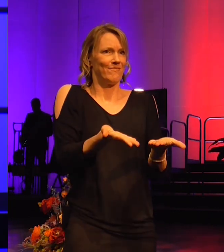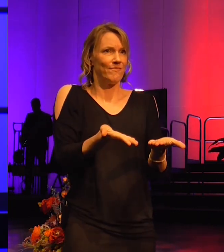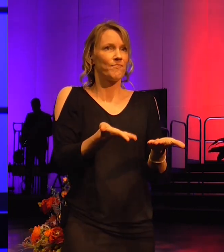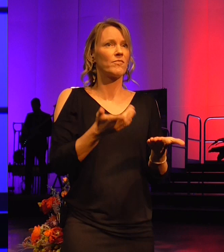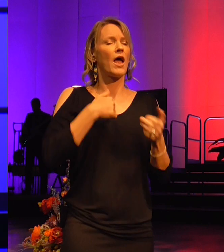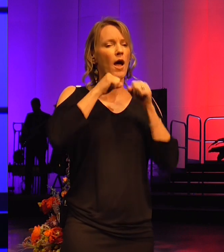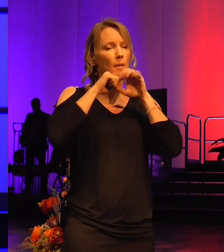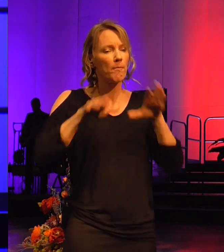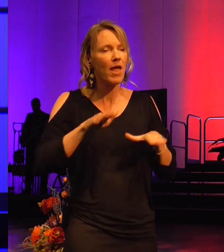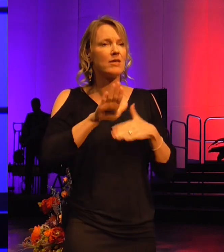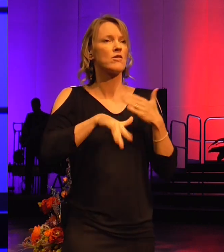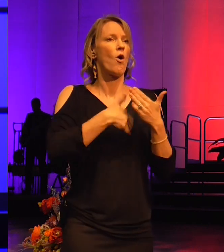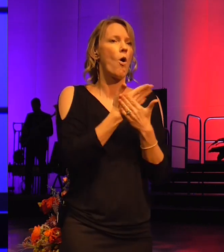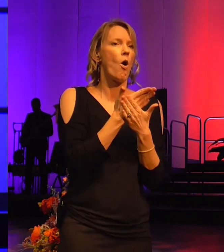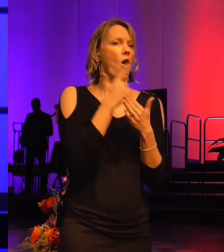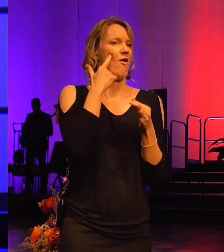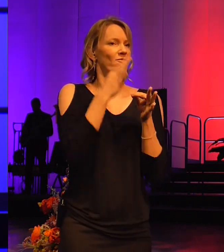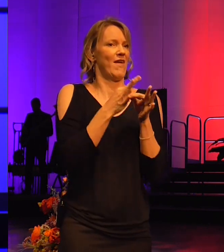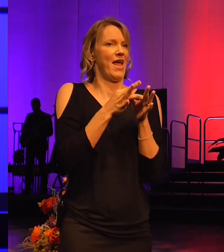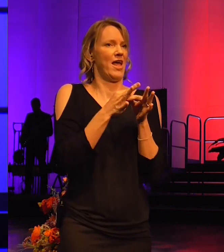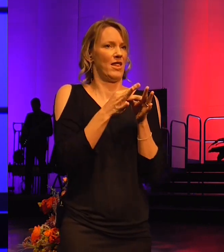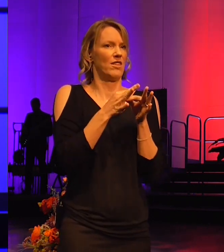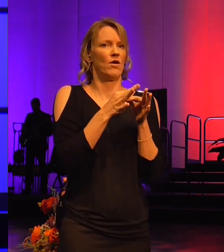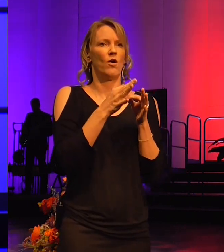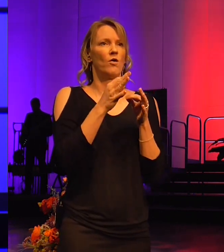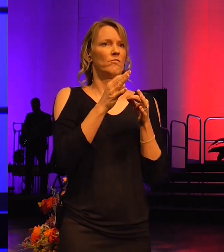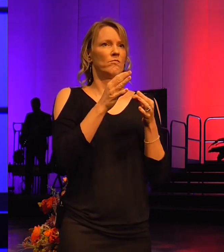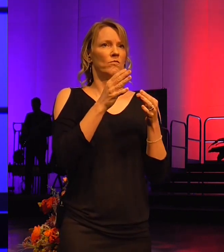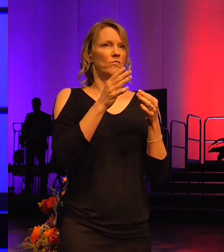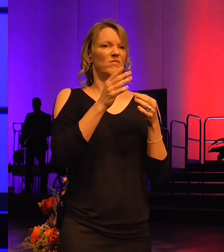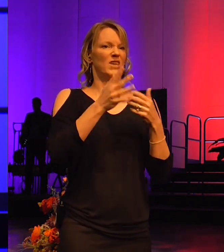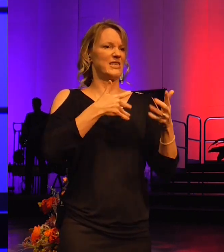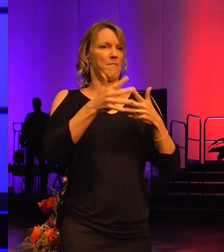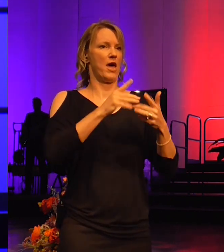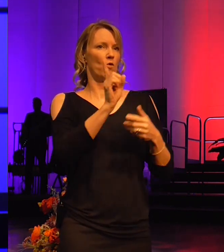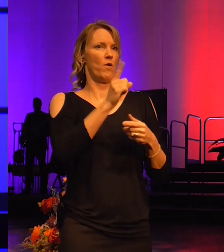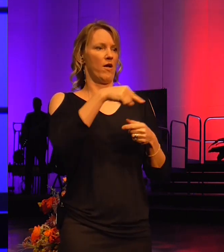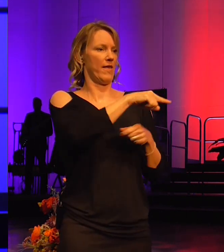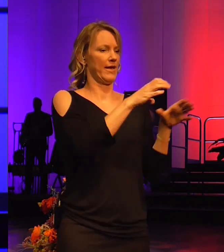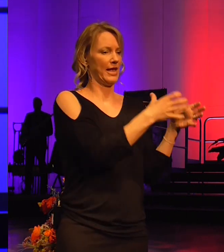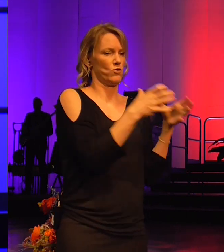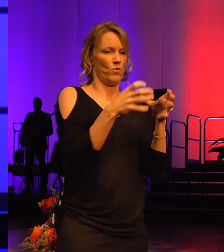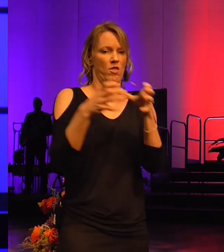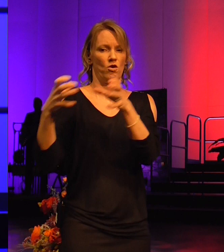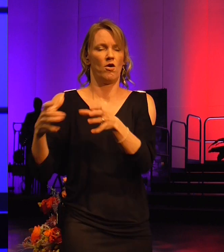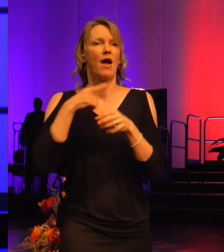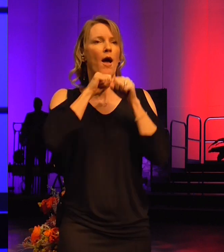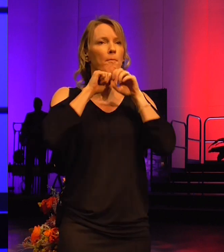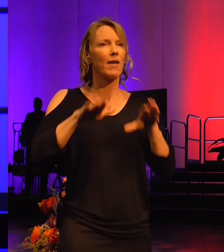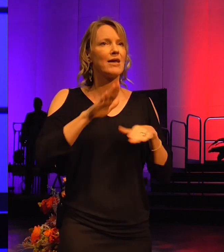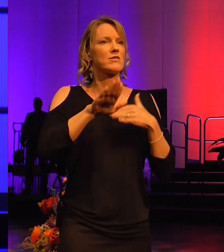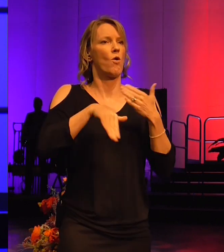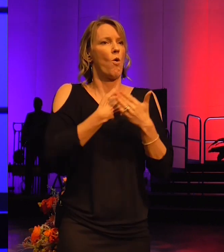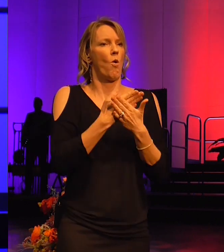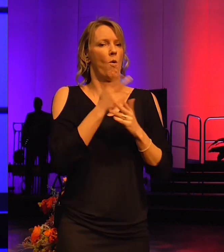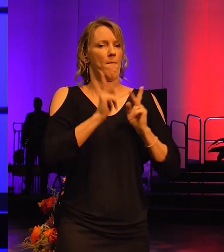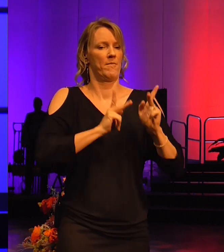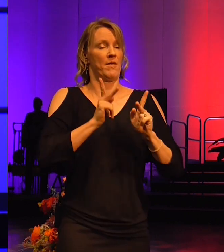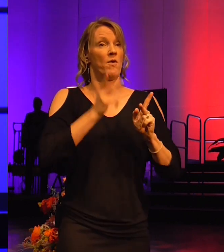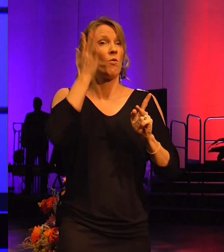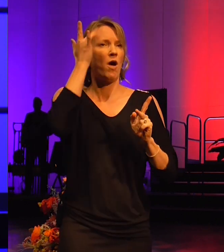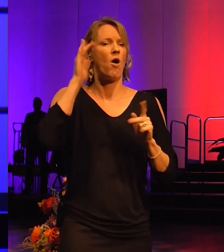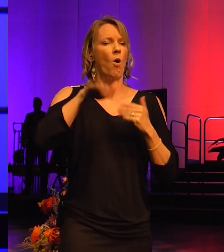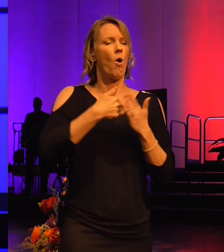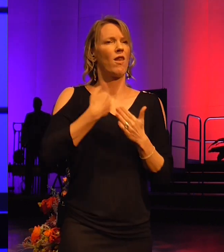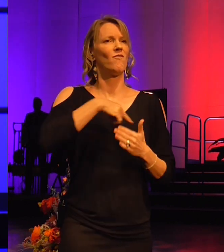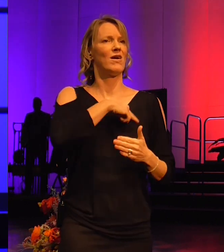I bless all walks of faith, wherever they have gathered. And I bless all humanity,